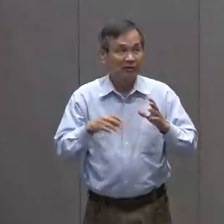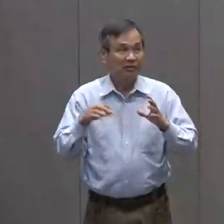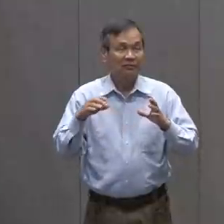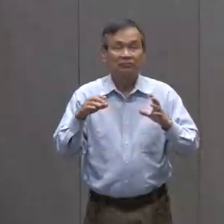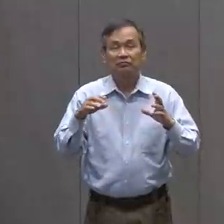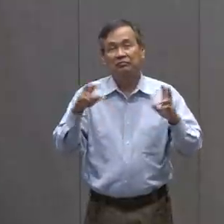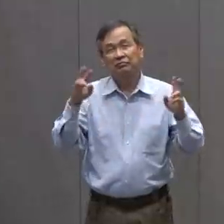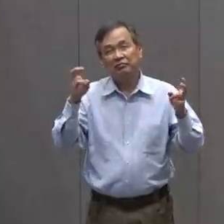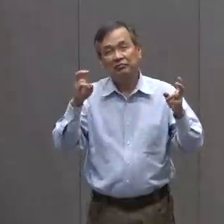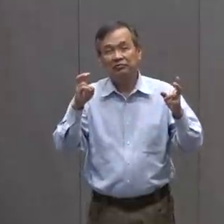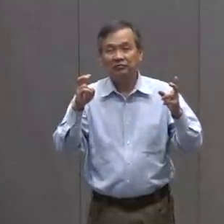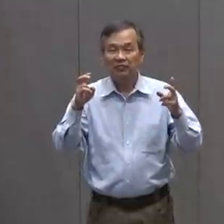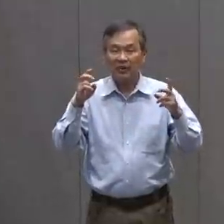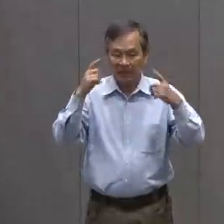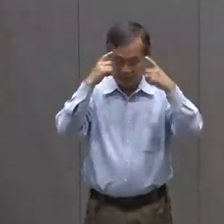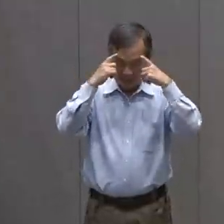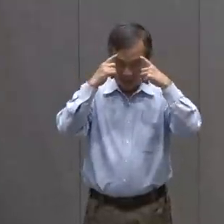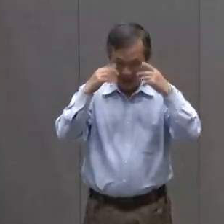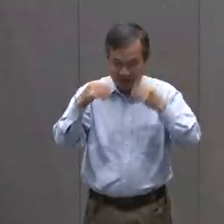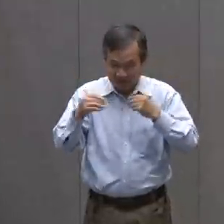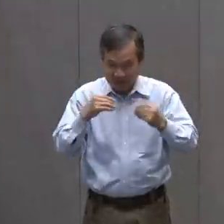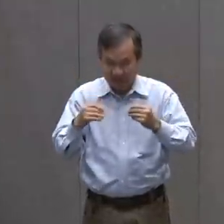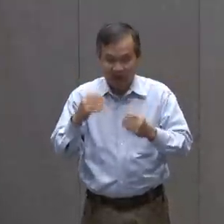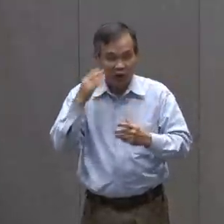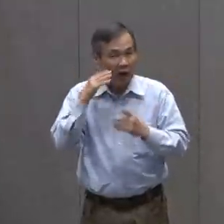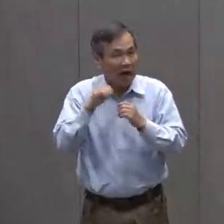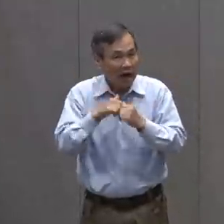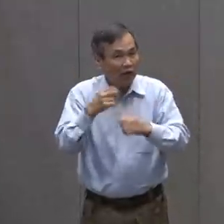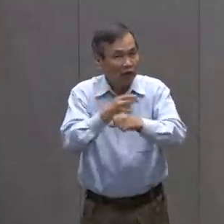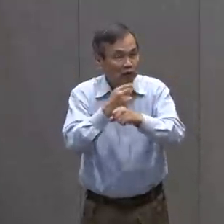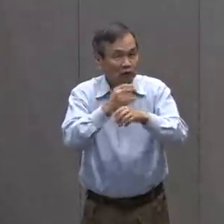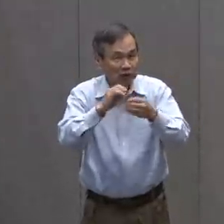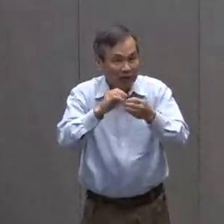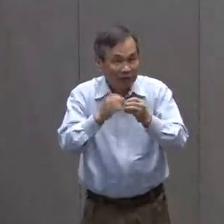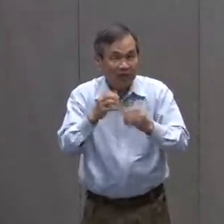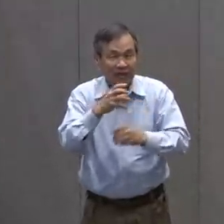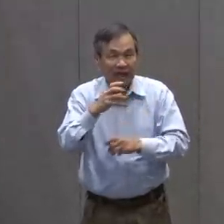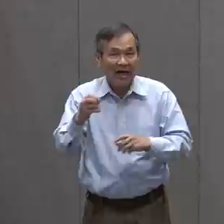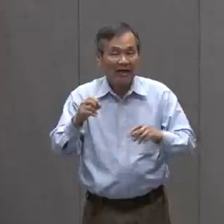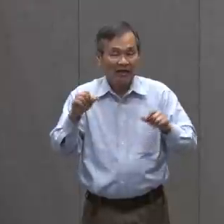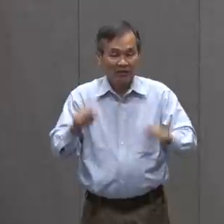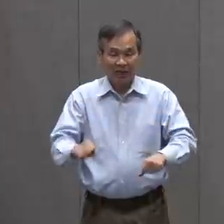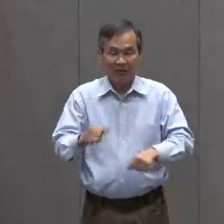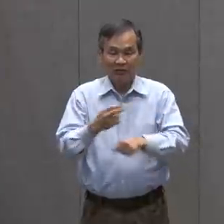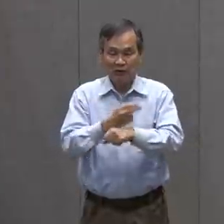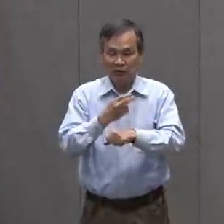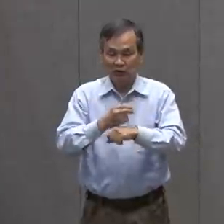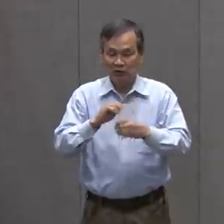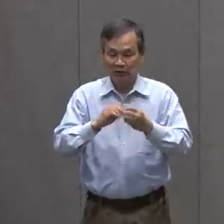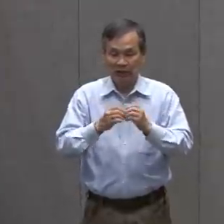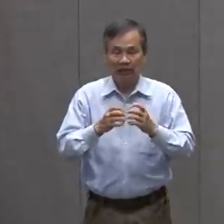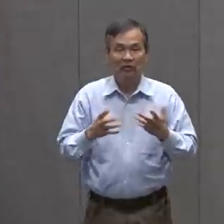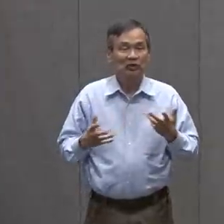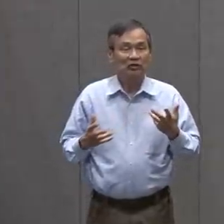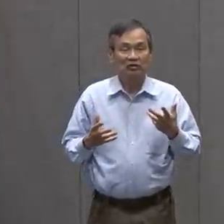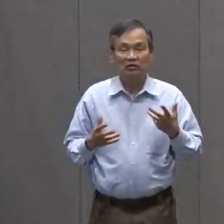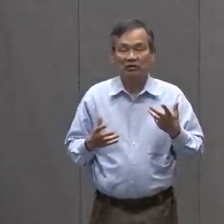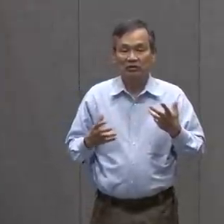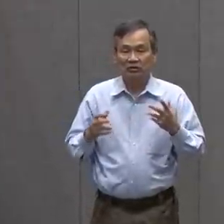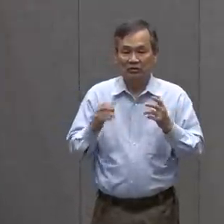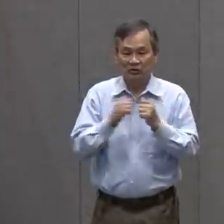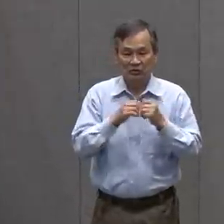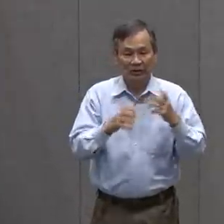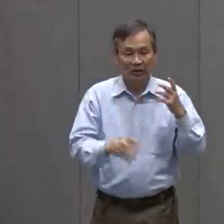flexibility with your numbers. And to be able to be using those numbers interchangeably within